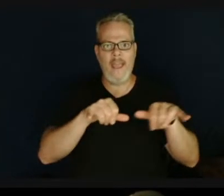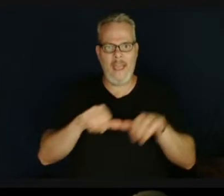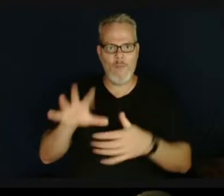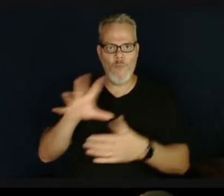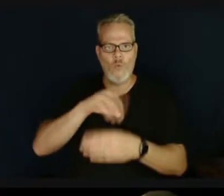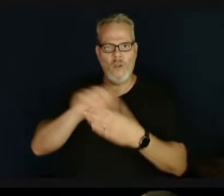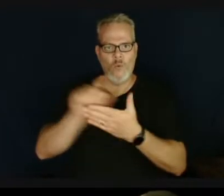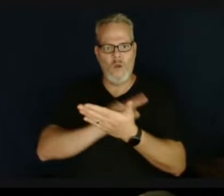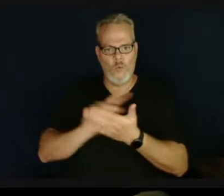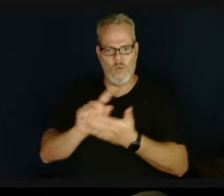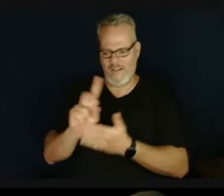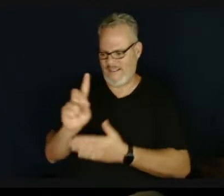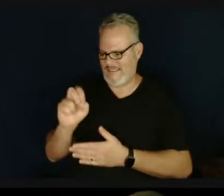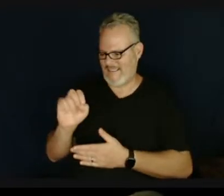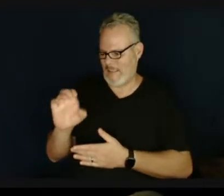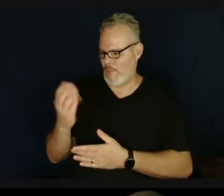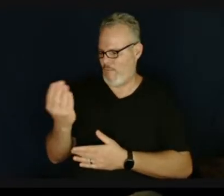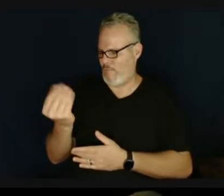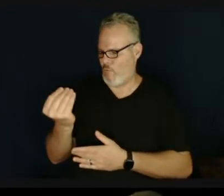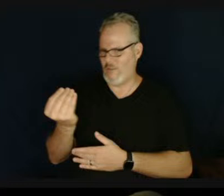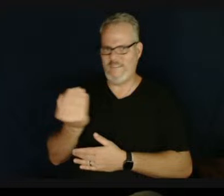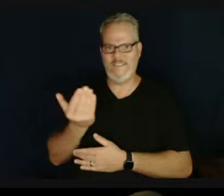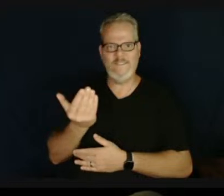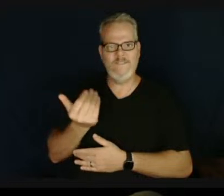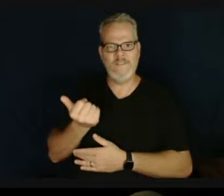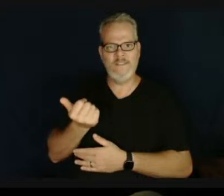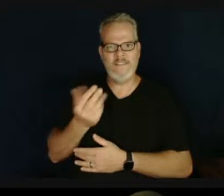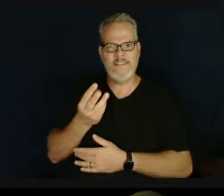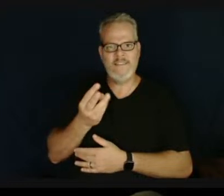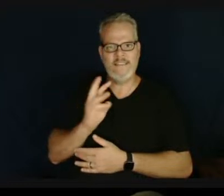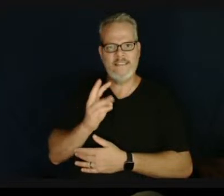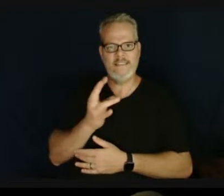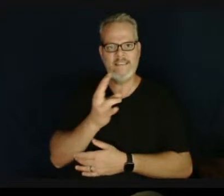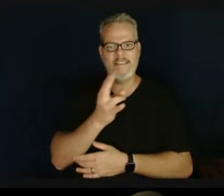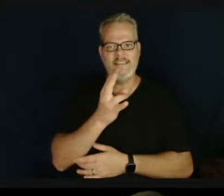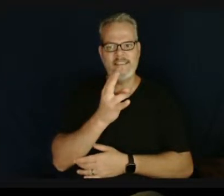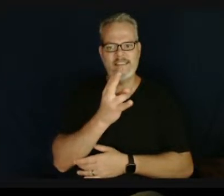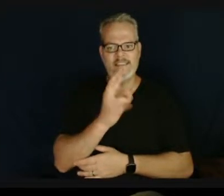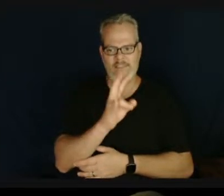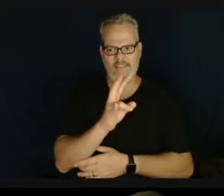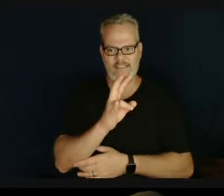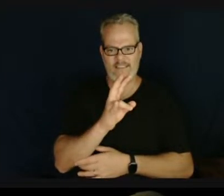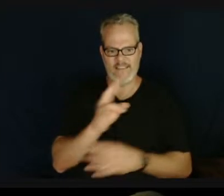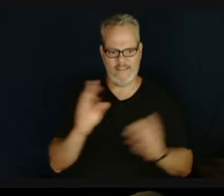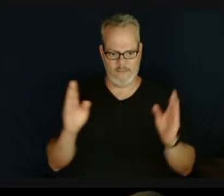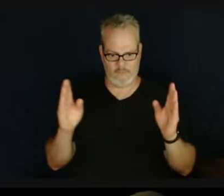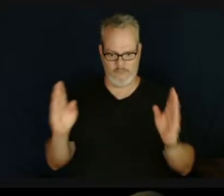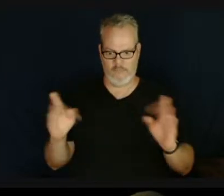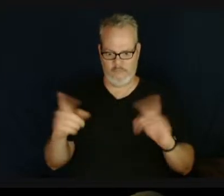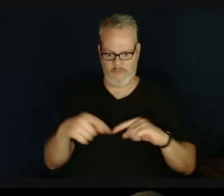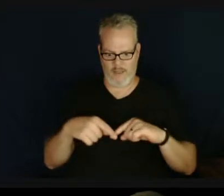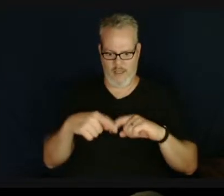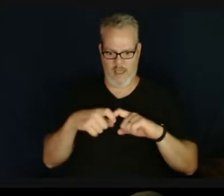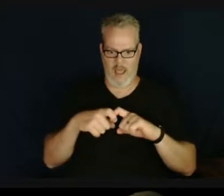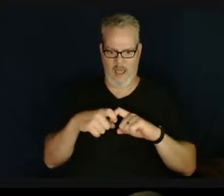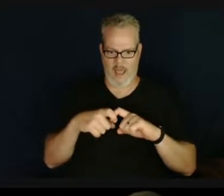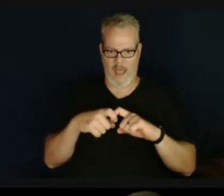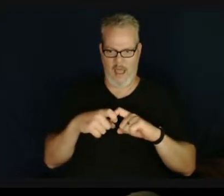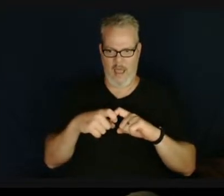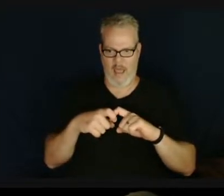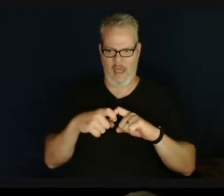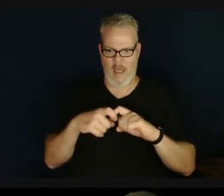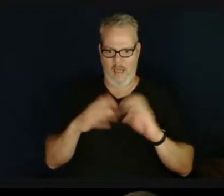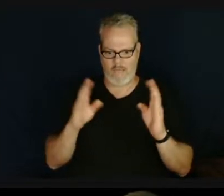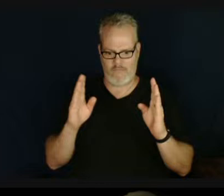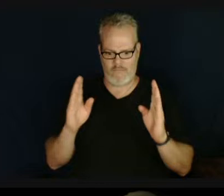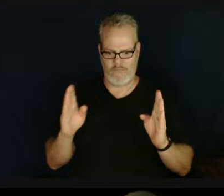This is December 14th, 15th, 16th, 17th. A little bit longer gap between 15 and 16, which